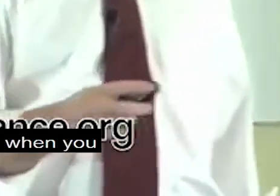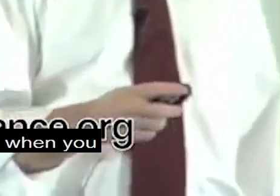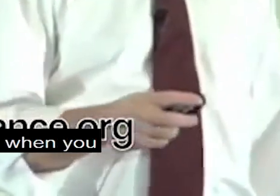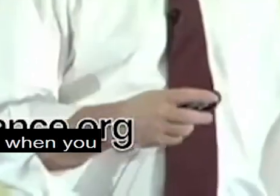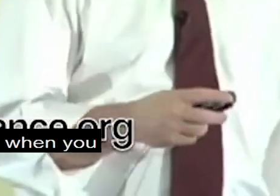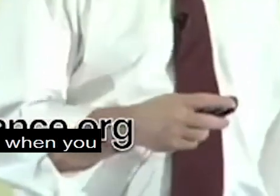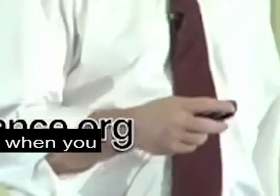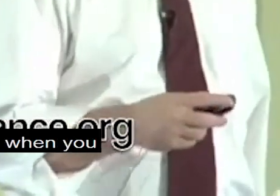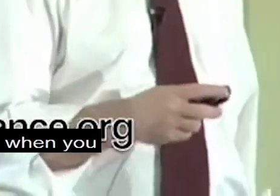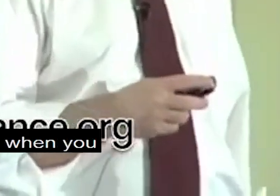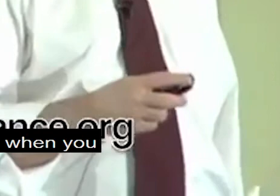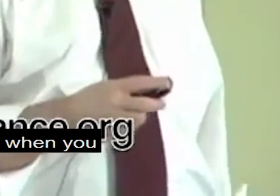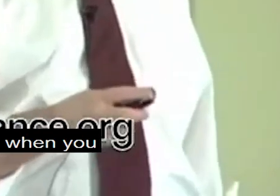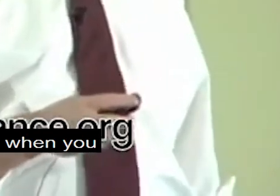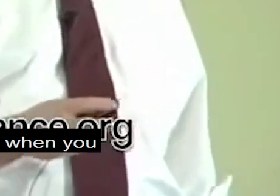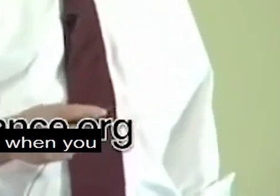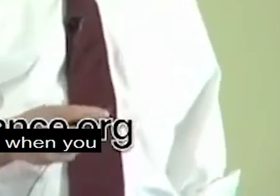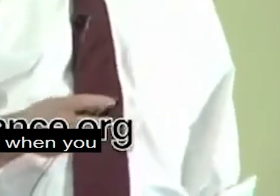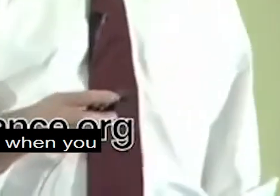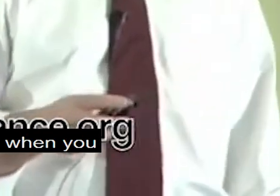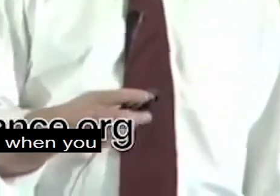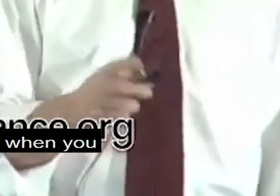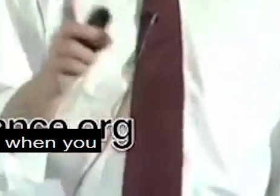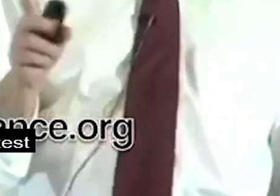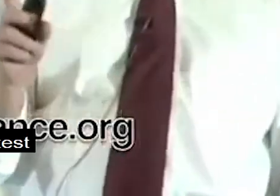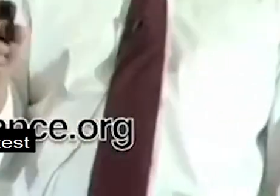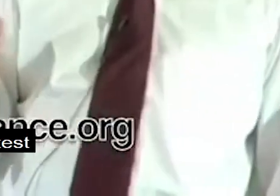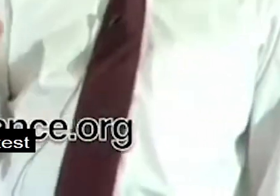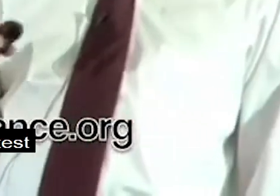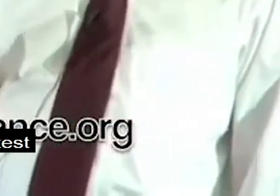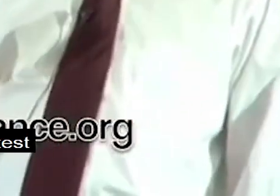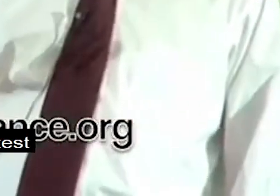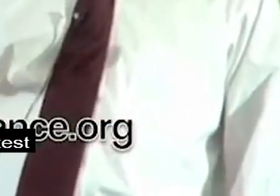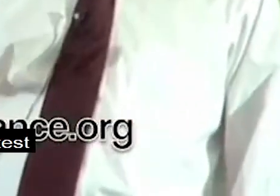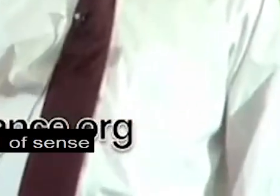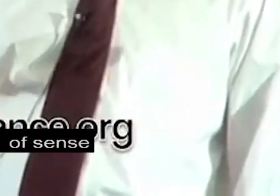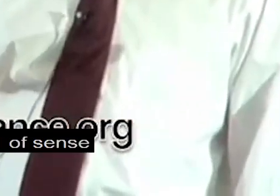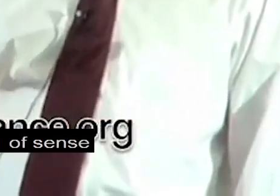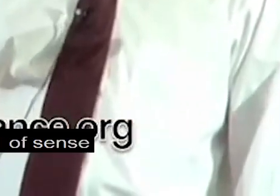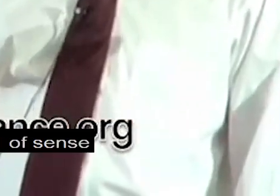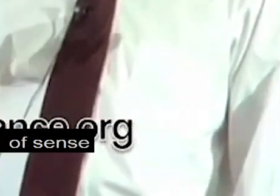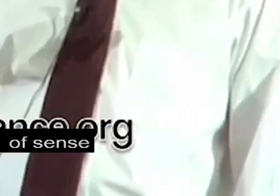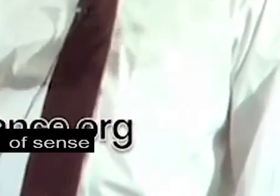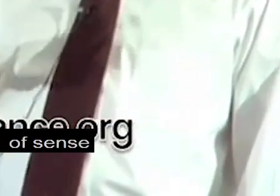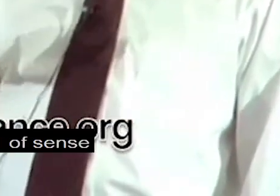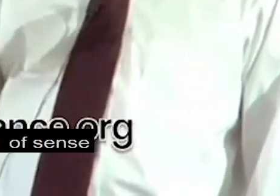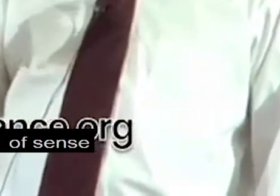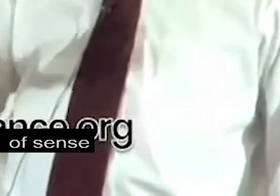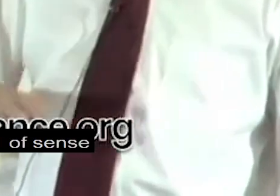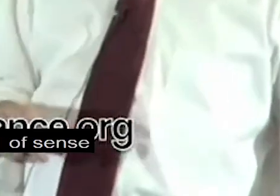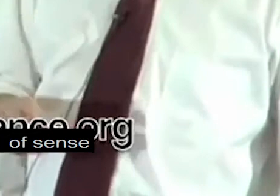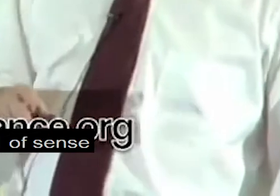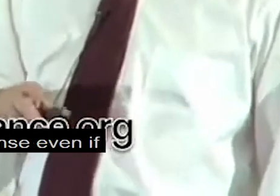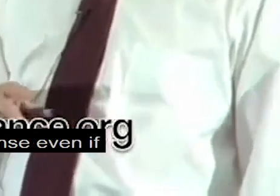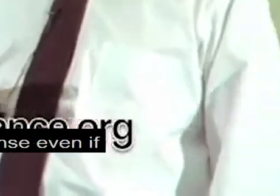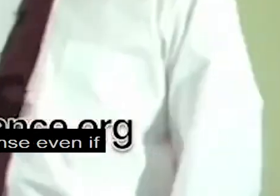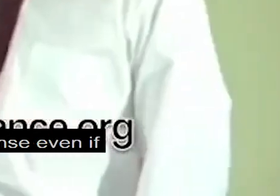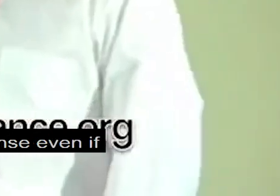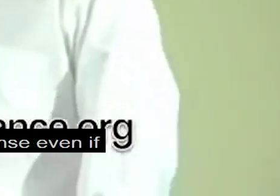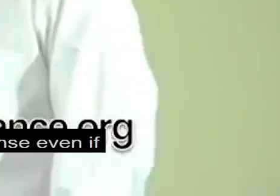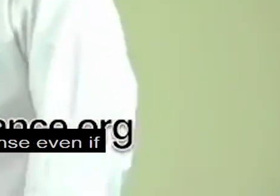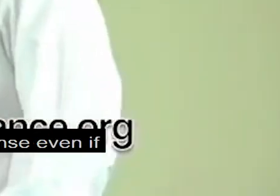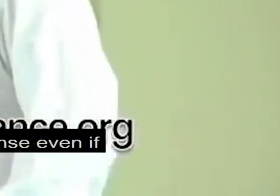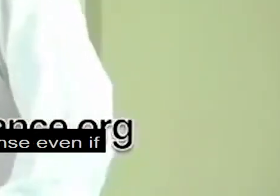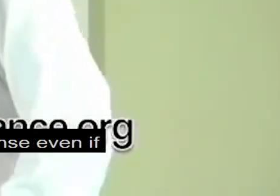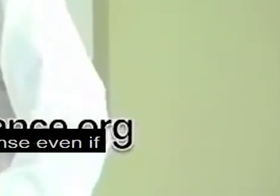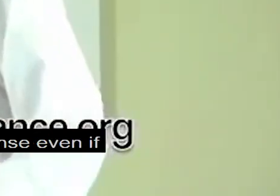about them, they don't make much sense. When you really put them to the test, They don't make a great deal of sense. But